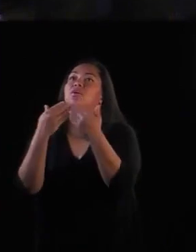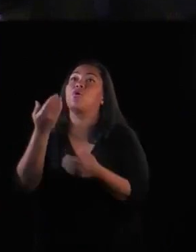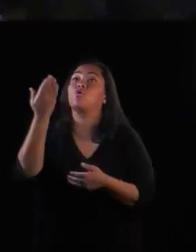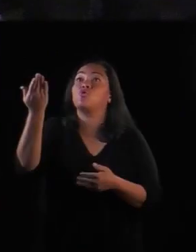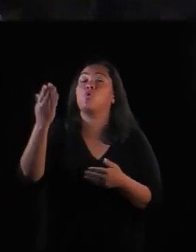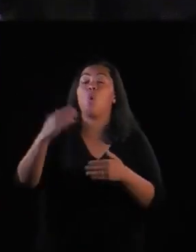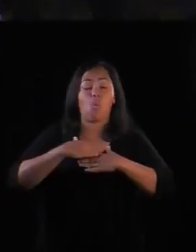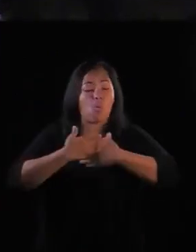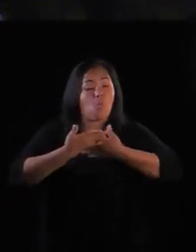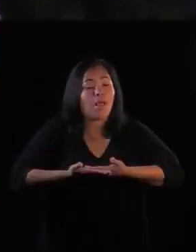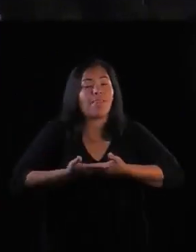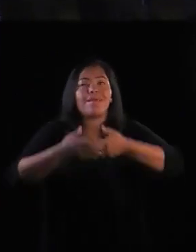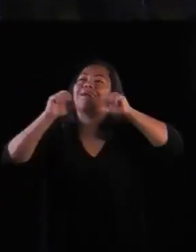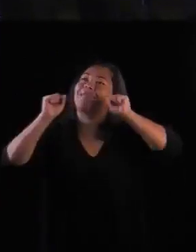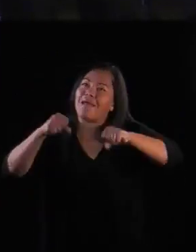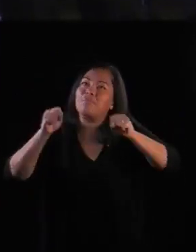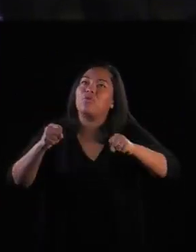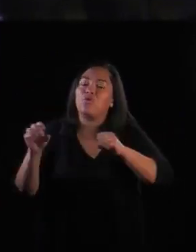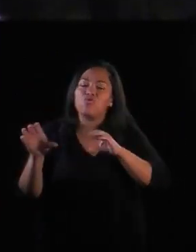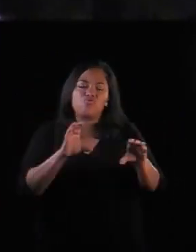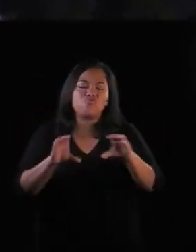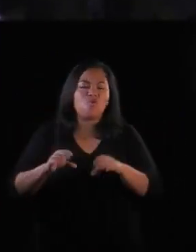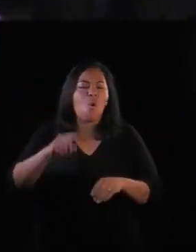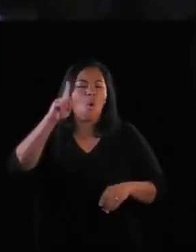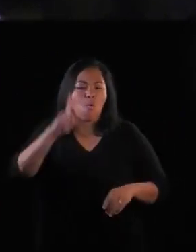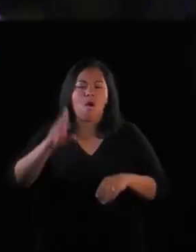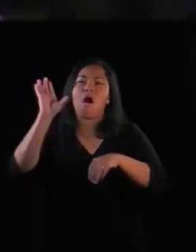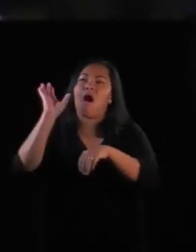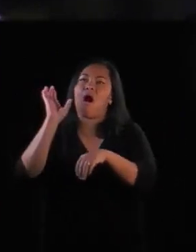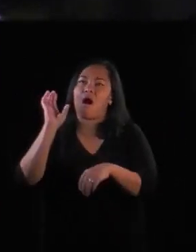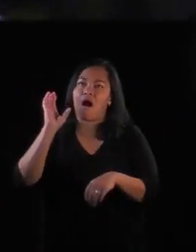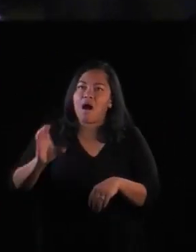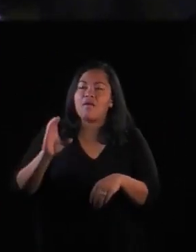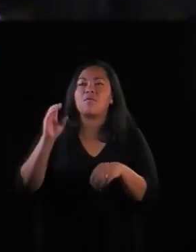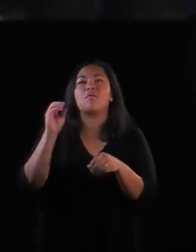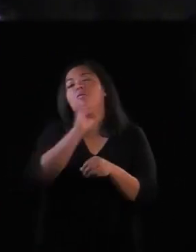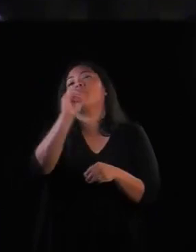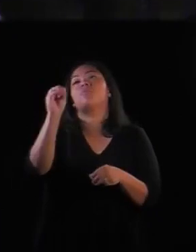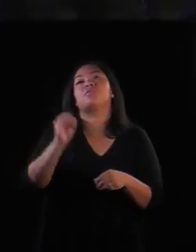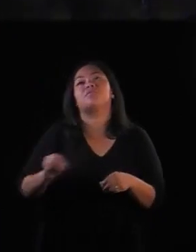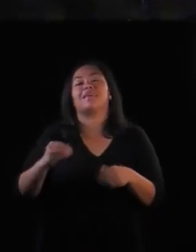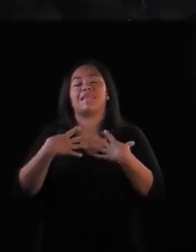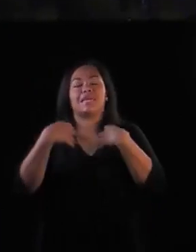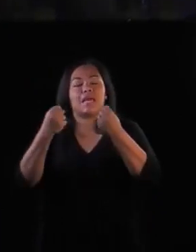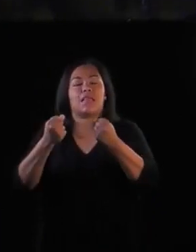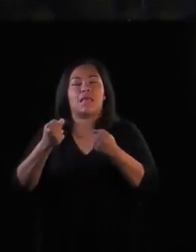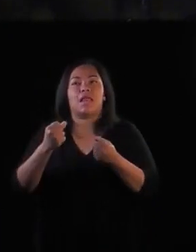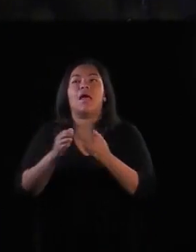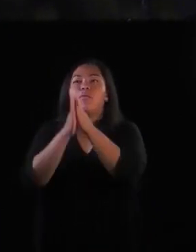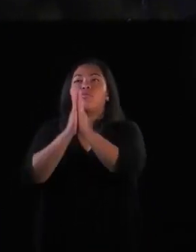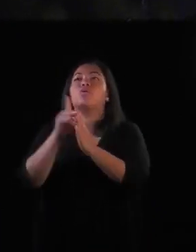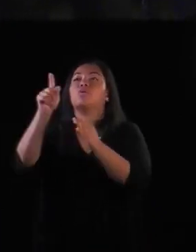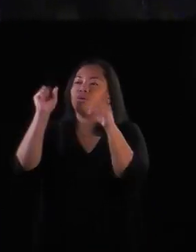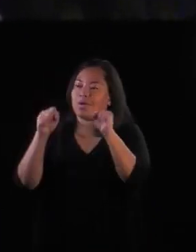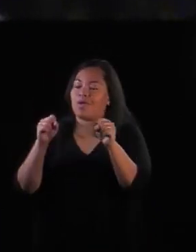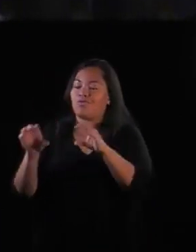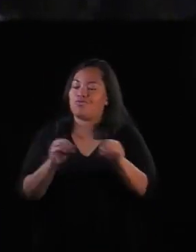are willing and able to do 100% healing. So God, I pray that you would do it.